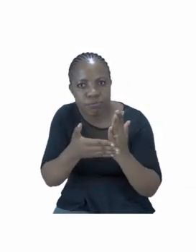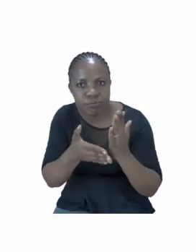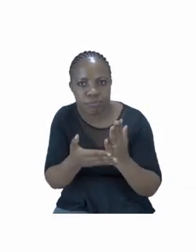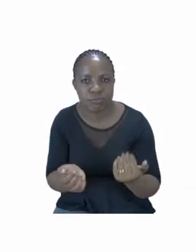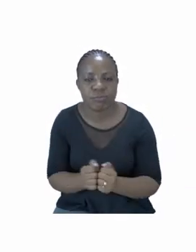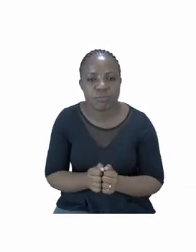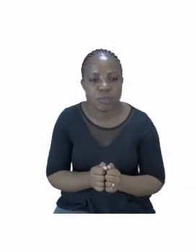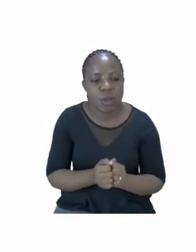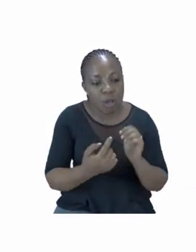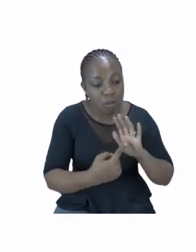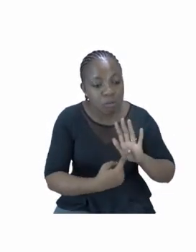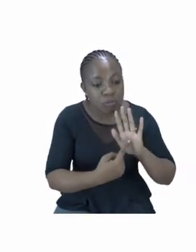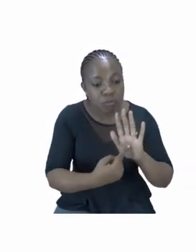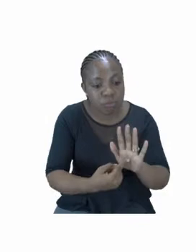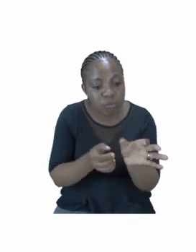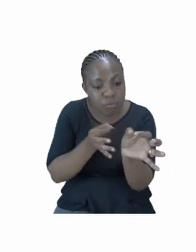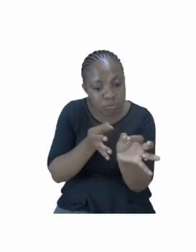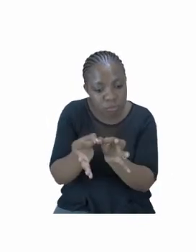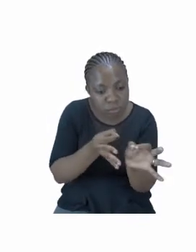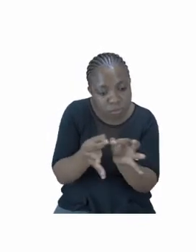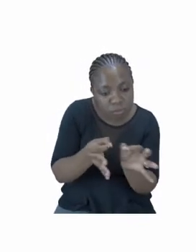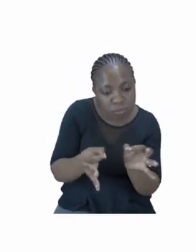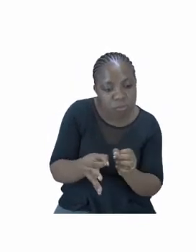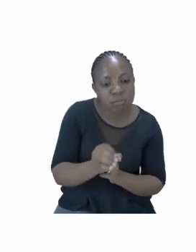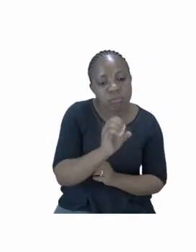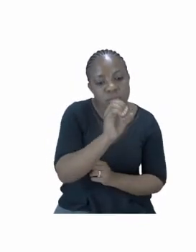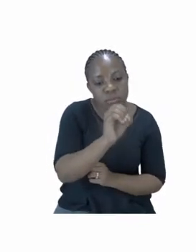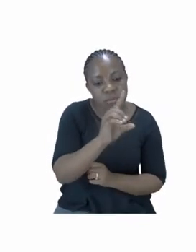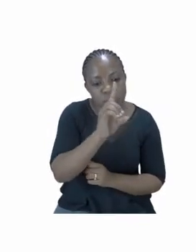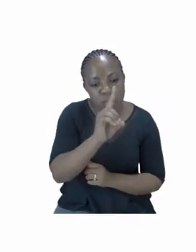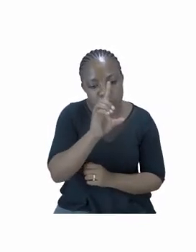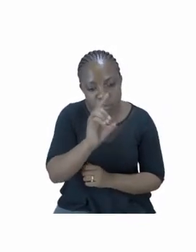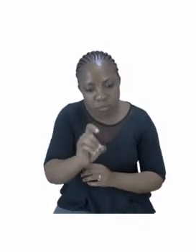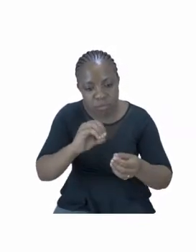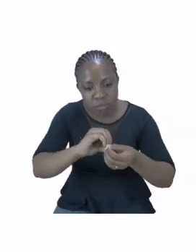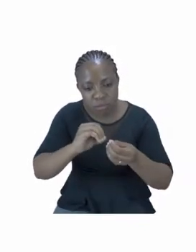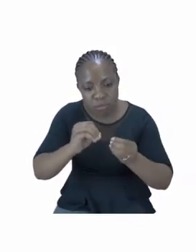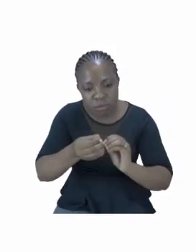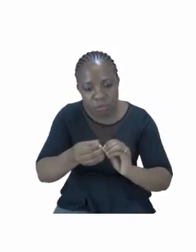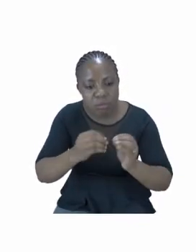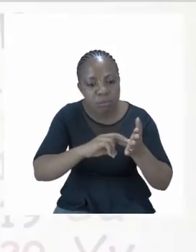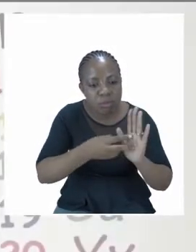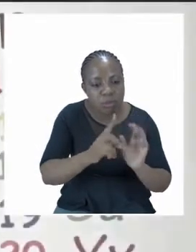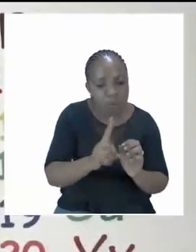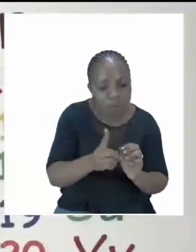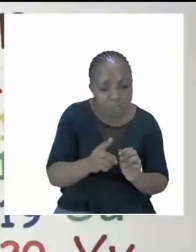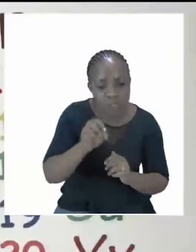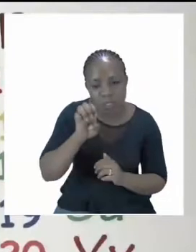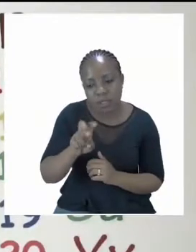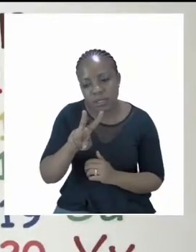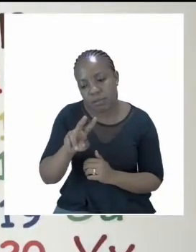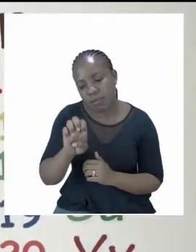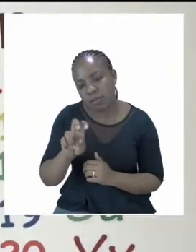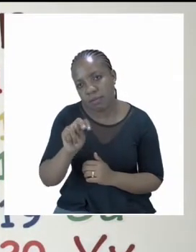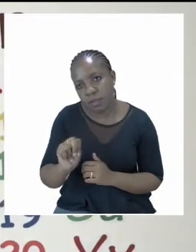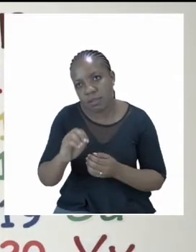you can check whether or not it is an odd number or an even number. Now, on